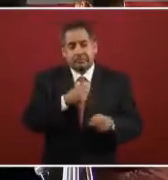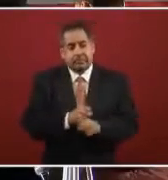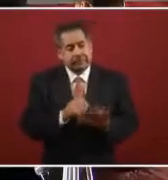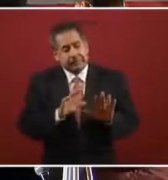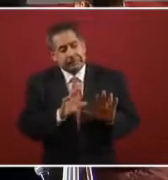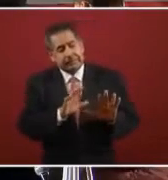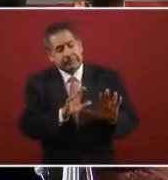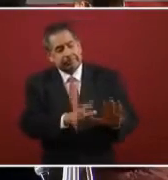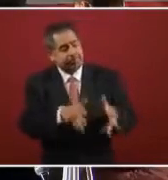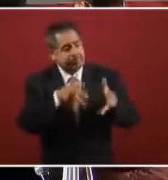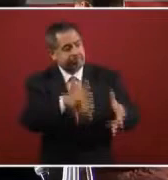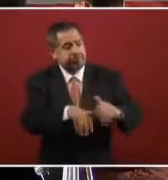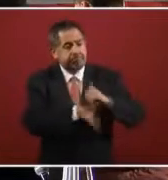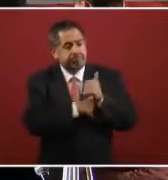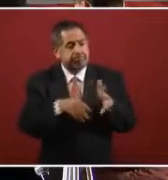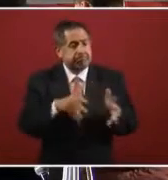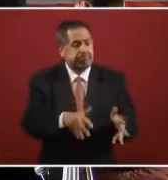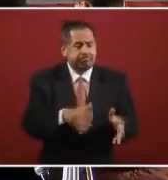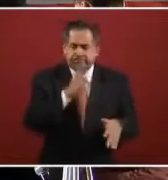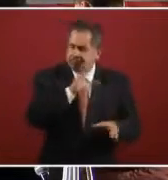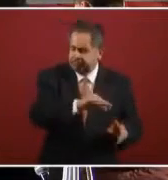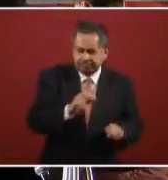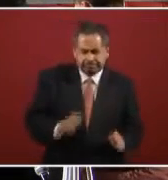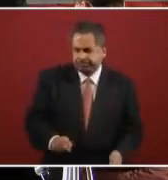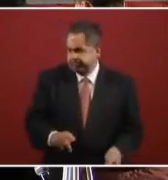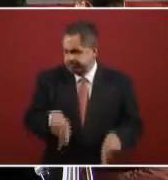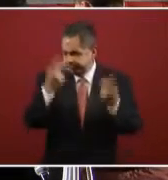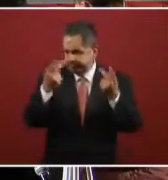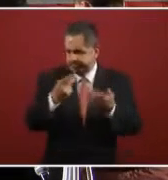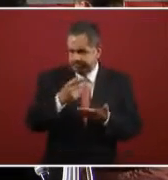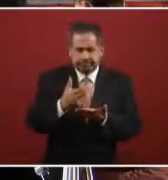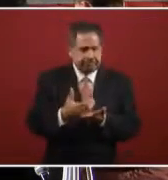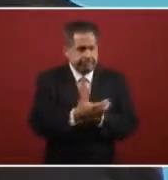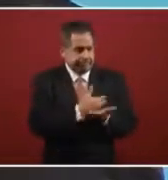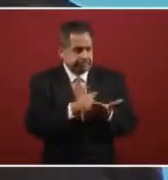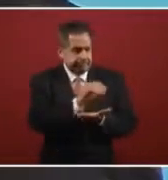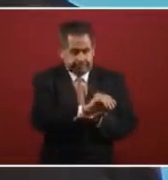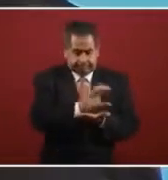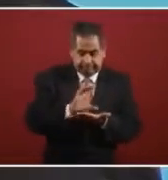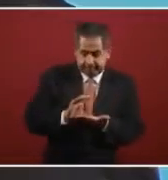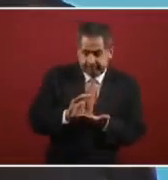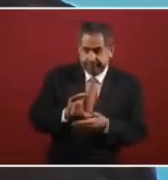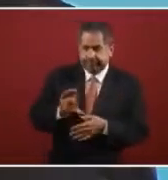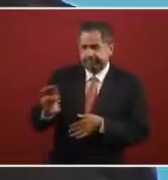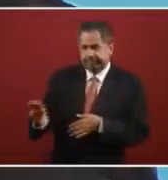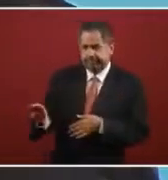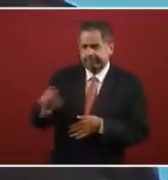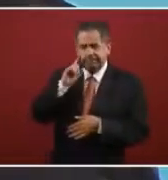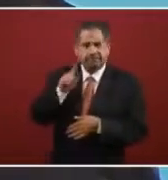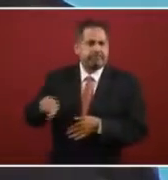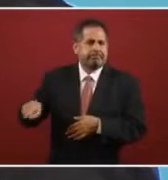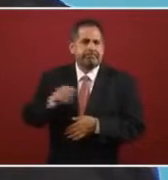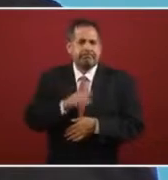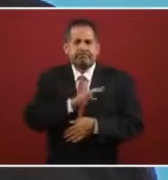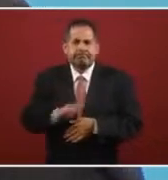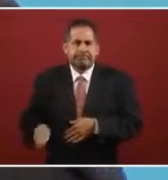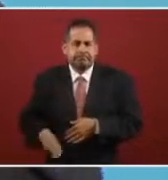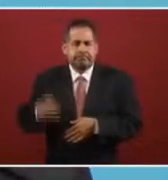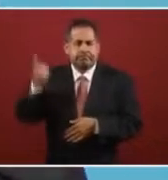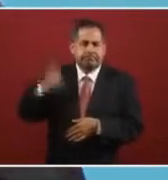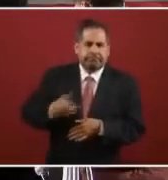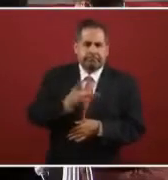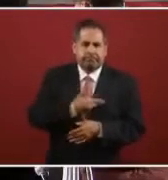transform resources that were left in warehouses for years, 3-5 years, and to convert them